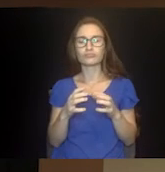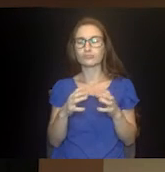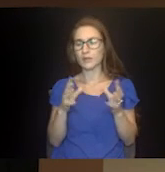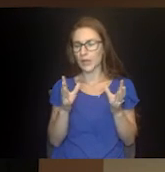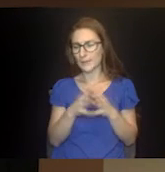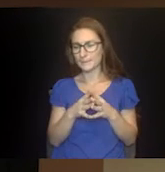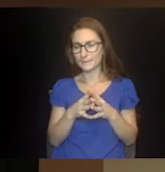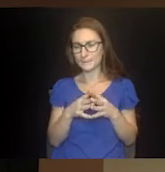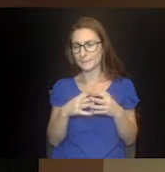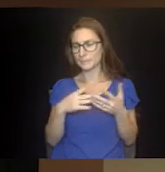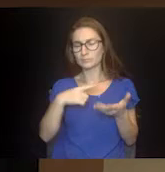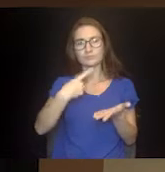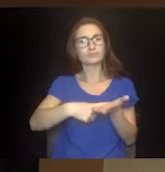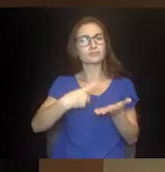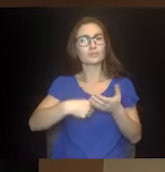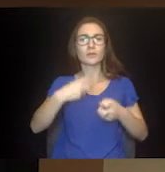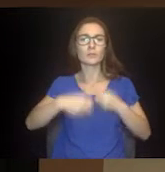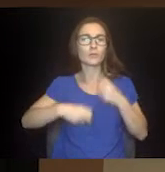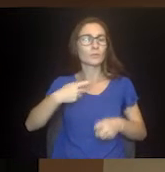and kind of